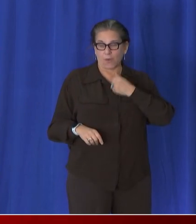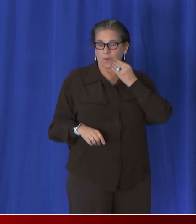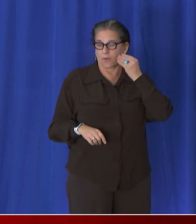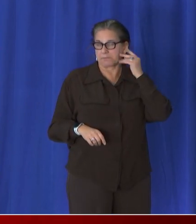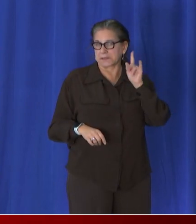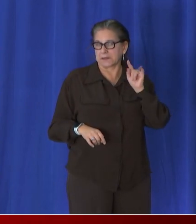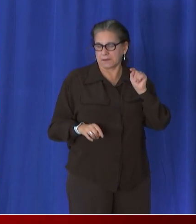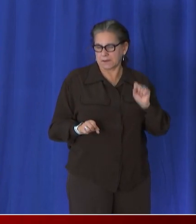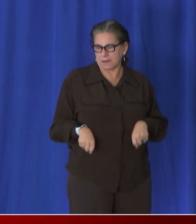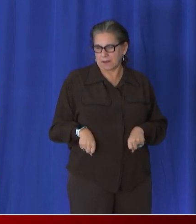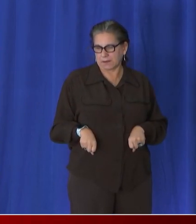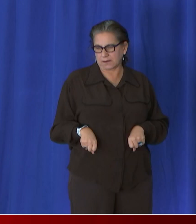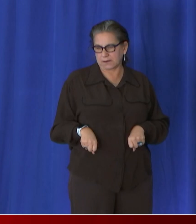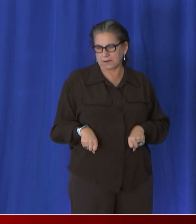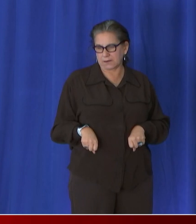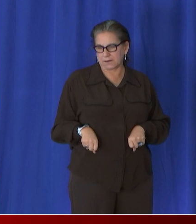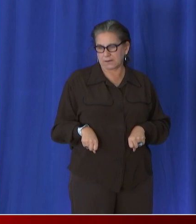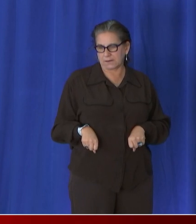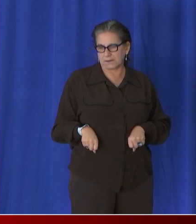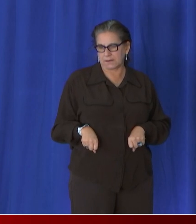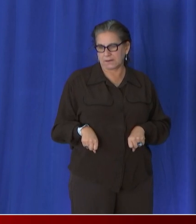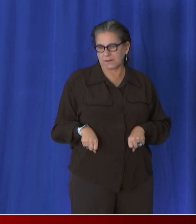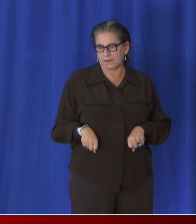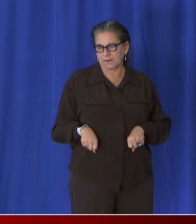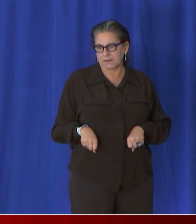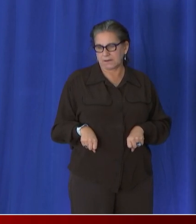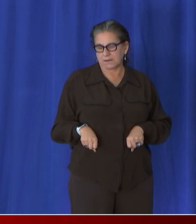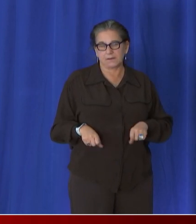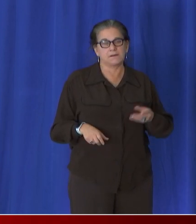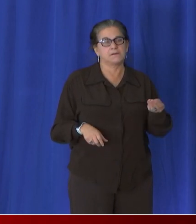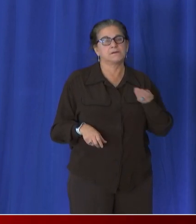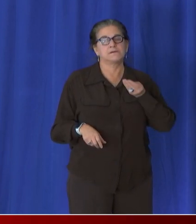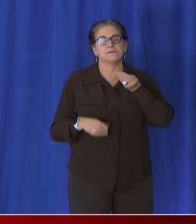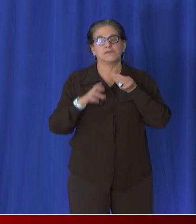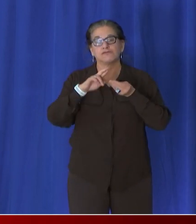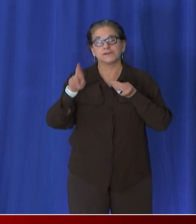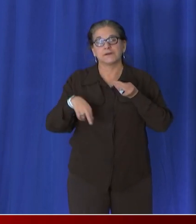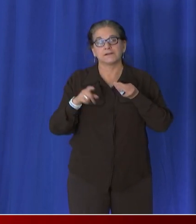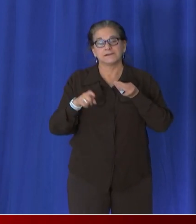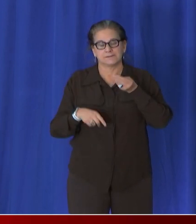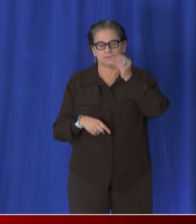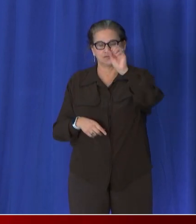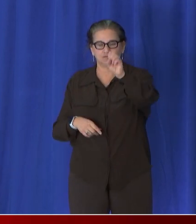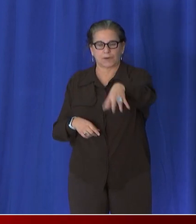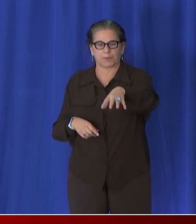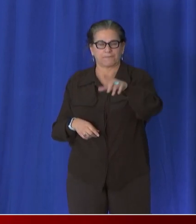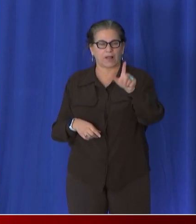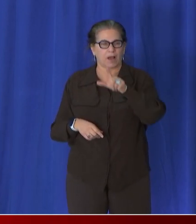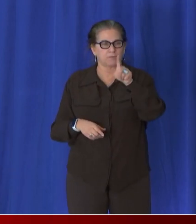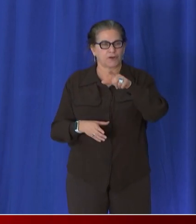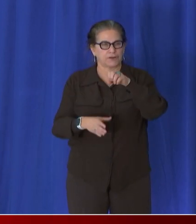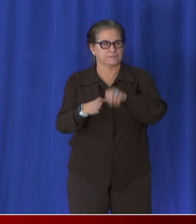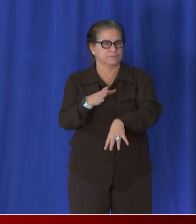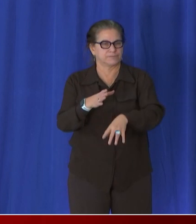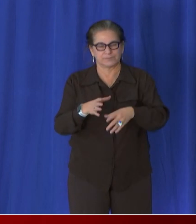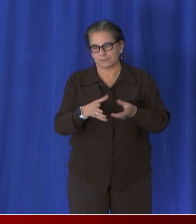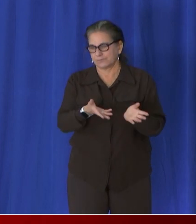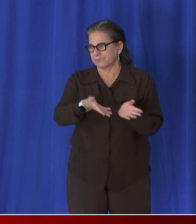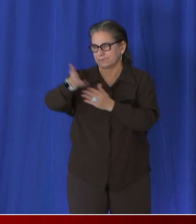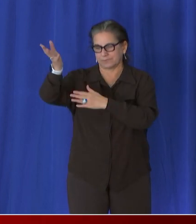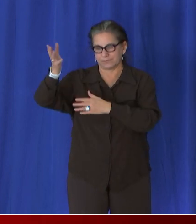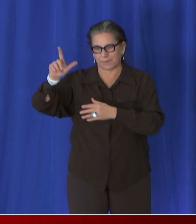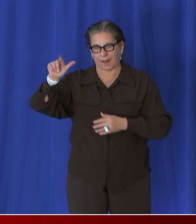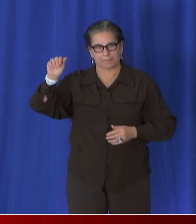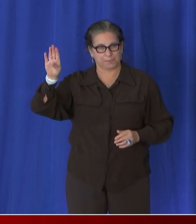them around as soon as possible. Patrick just reported that we're at about 2.5 day turnaround. I've asked